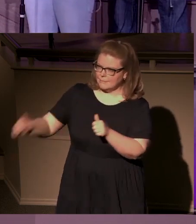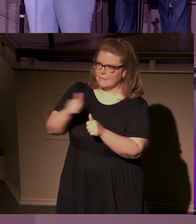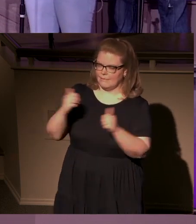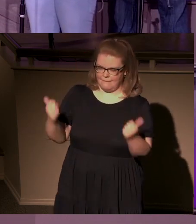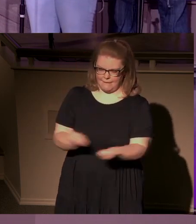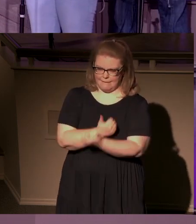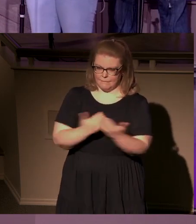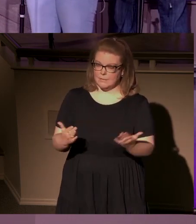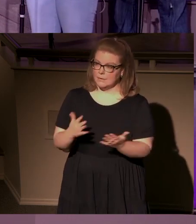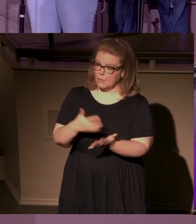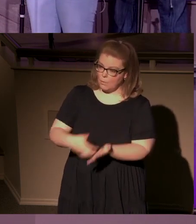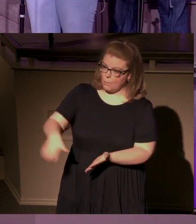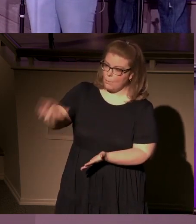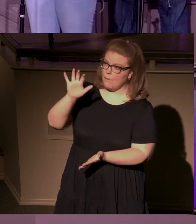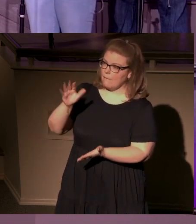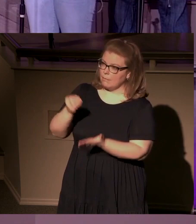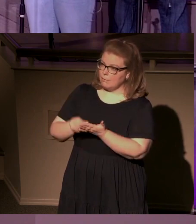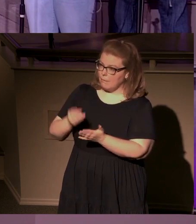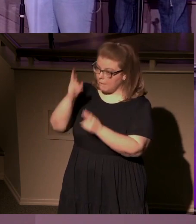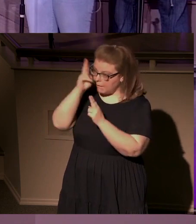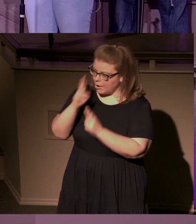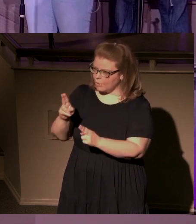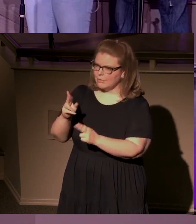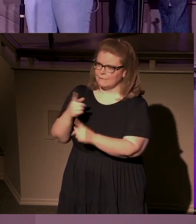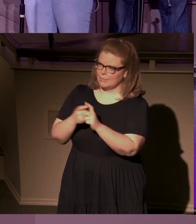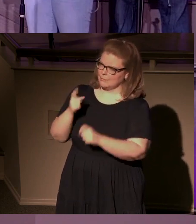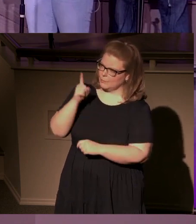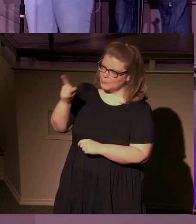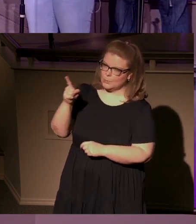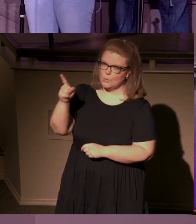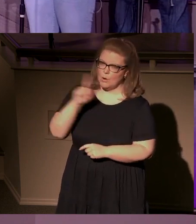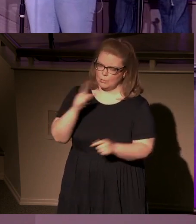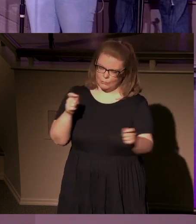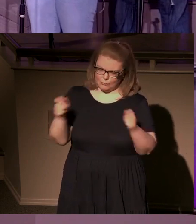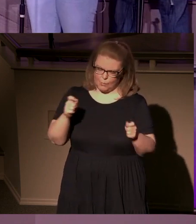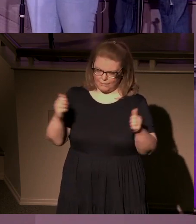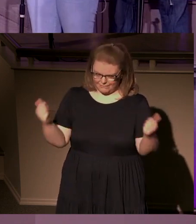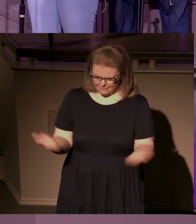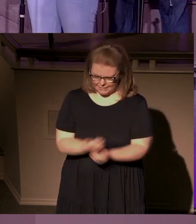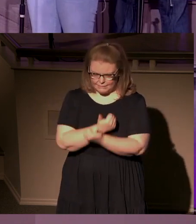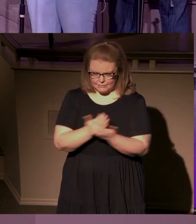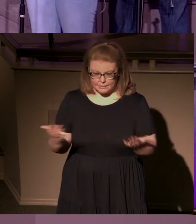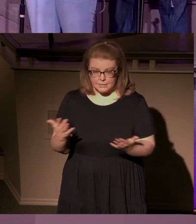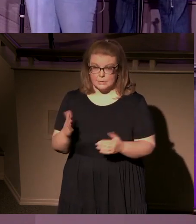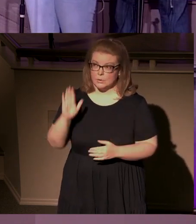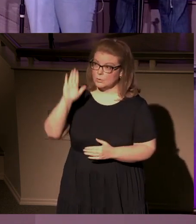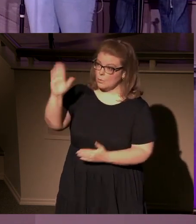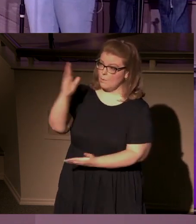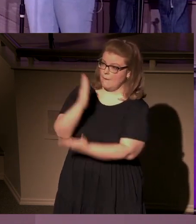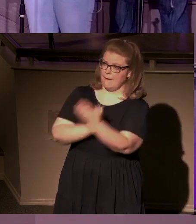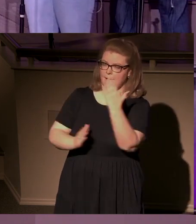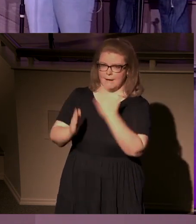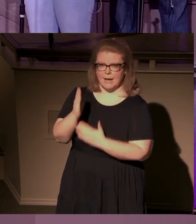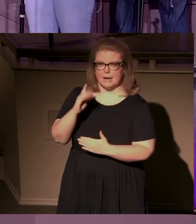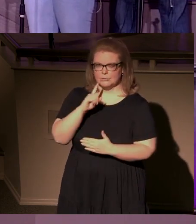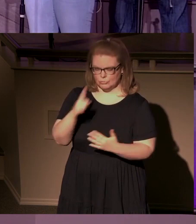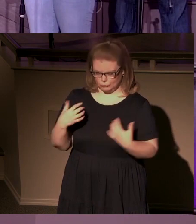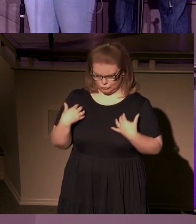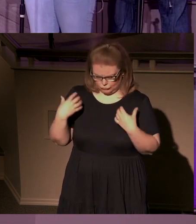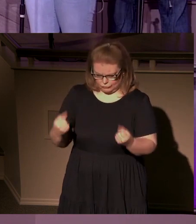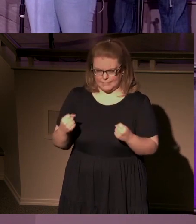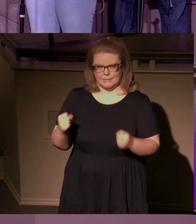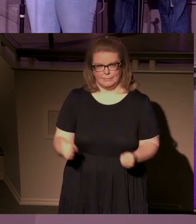Wealth and honor come from you. You are the ruler of all things. In your hands are strength and